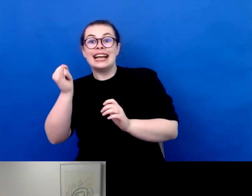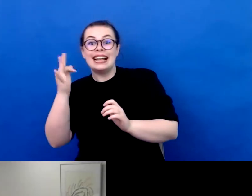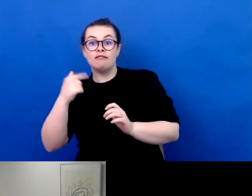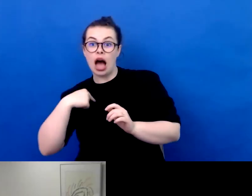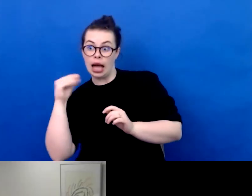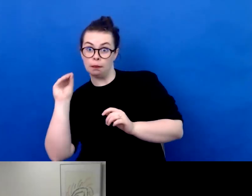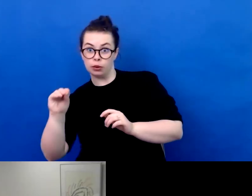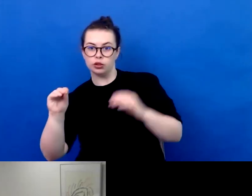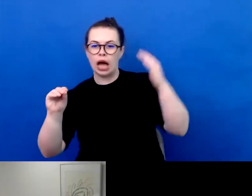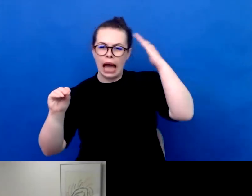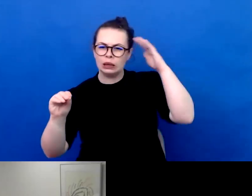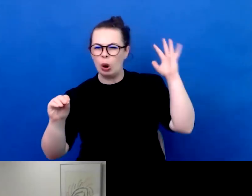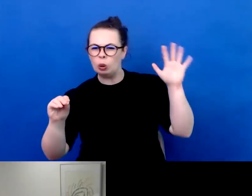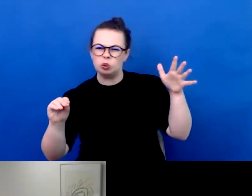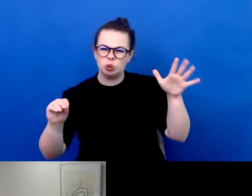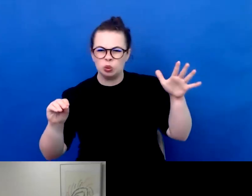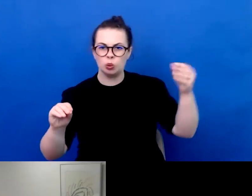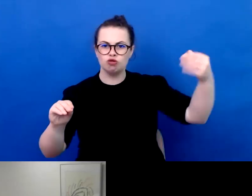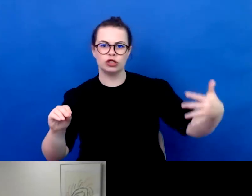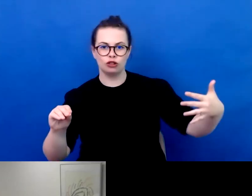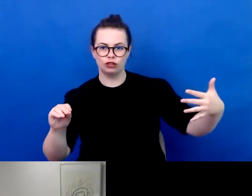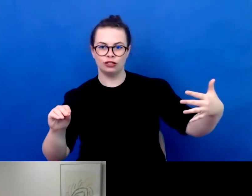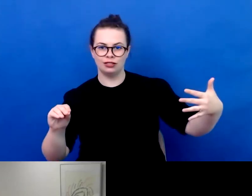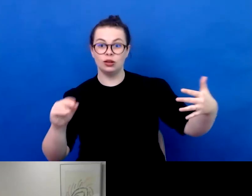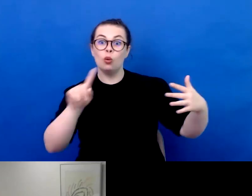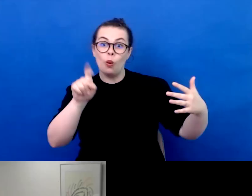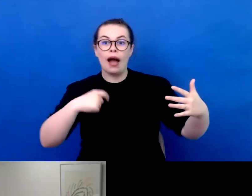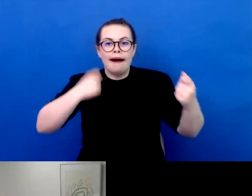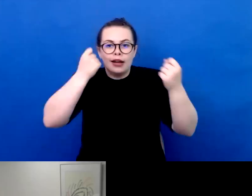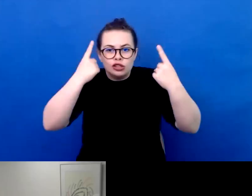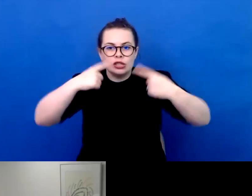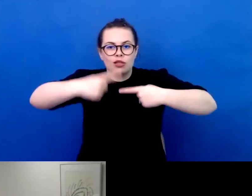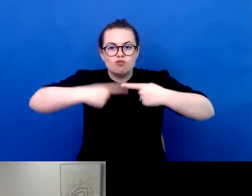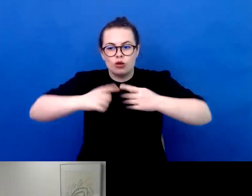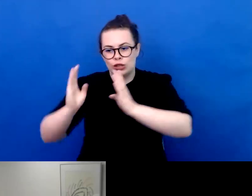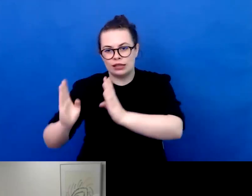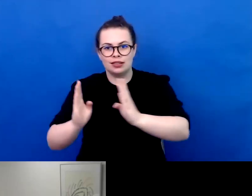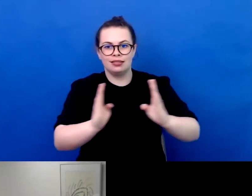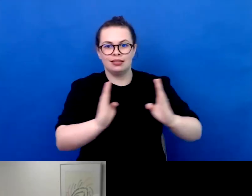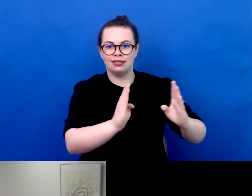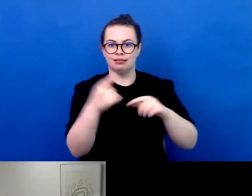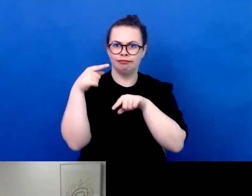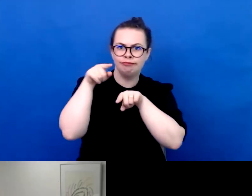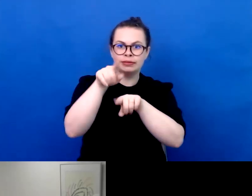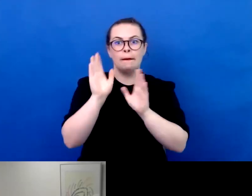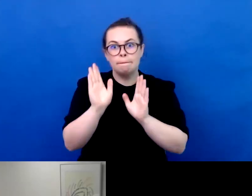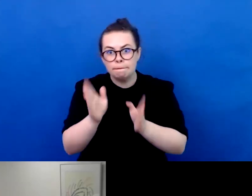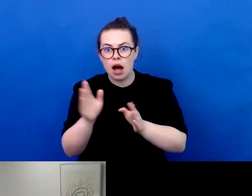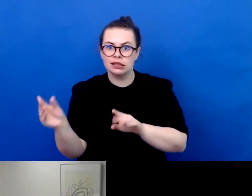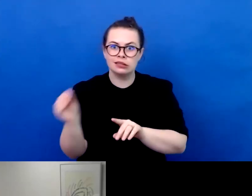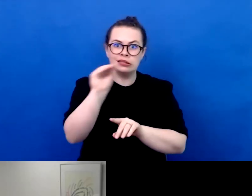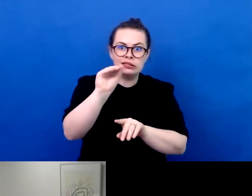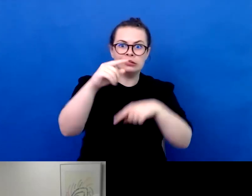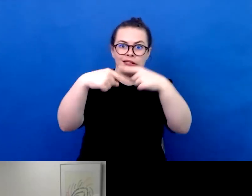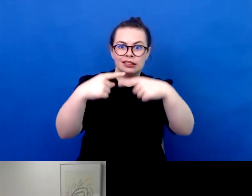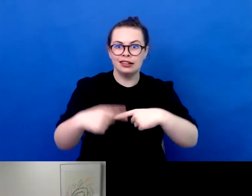to fixed processing stages that the system has to obligatorily go through would probably not be